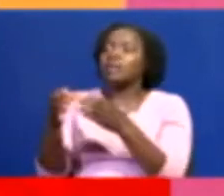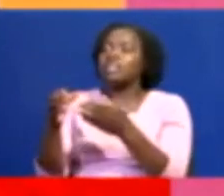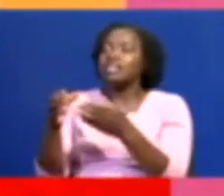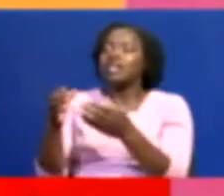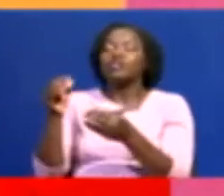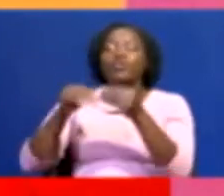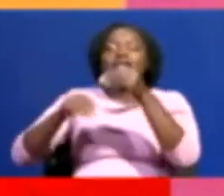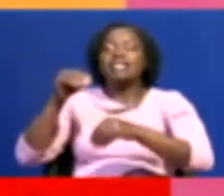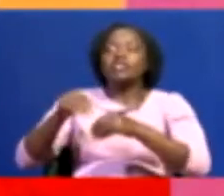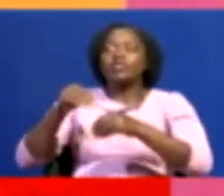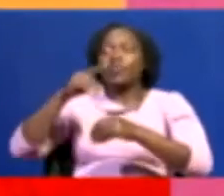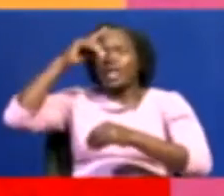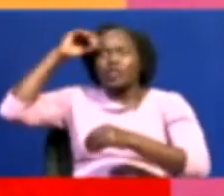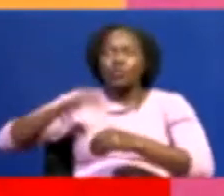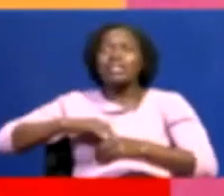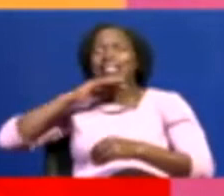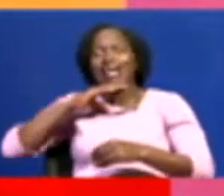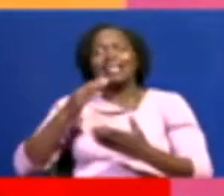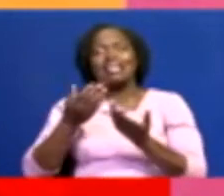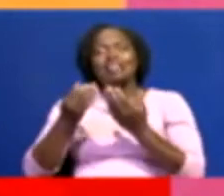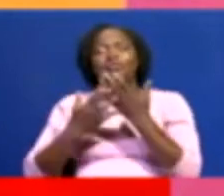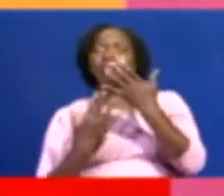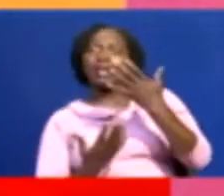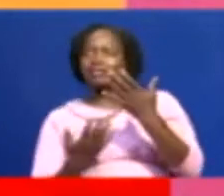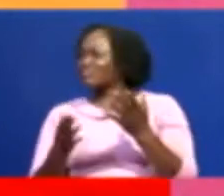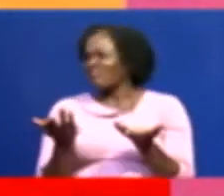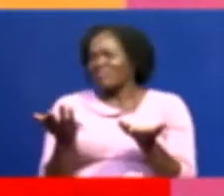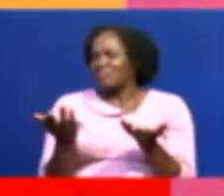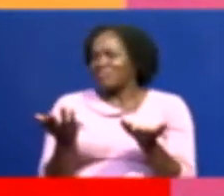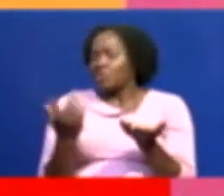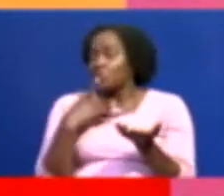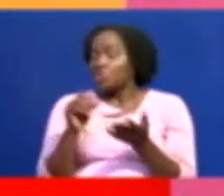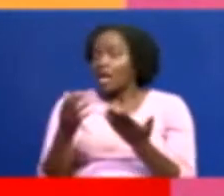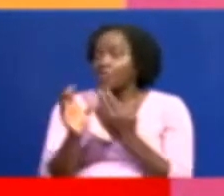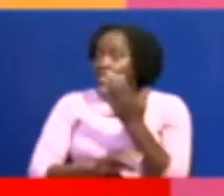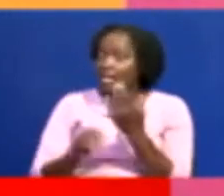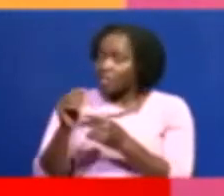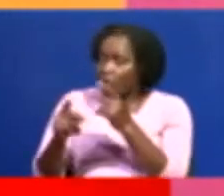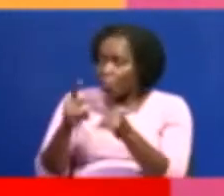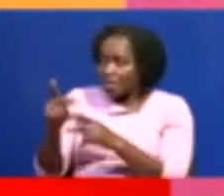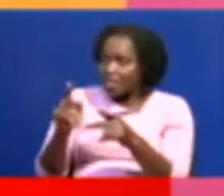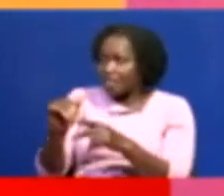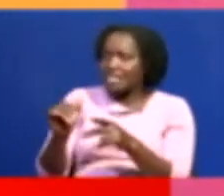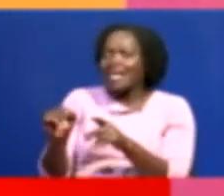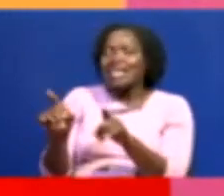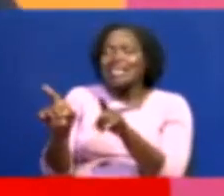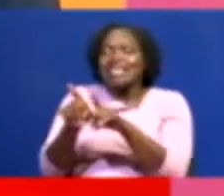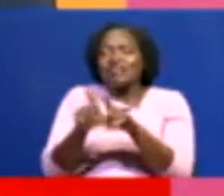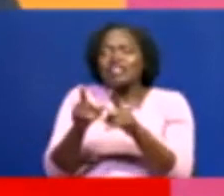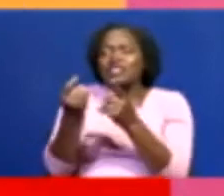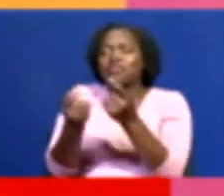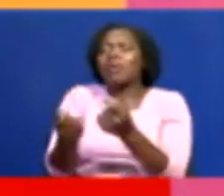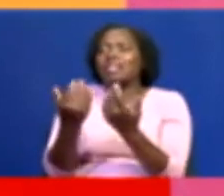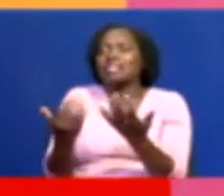elections. We had to sweat, we had to die, we had to release blood. Mm-hmm. So how is this country operating that even the smallest things